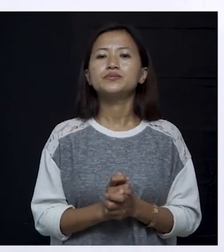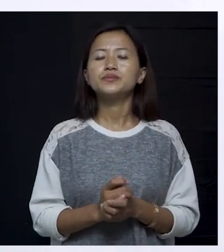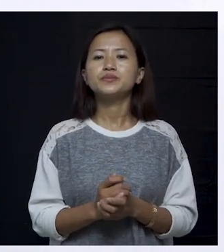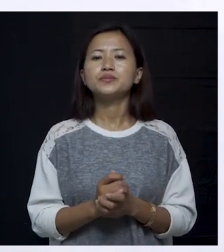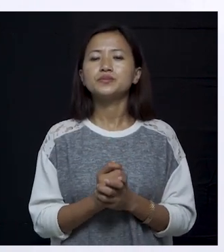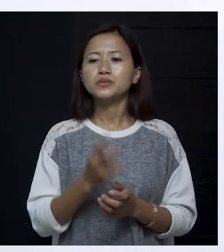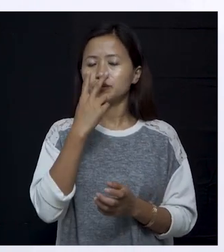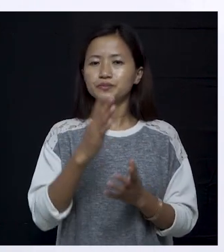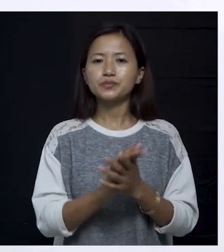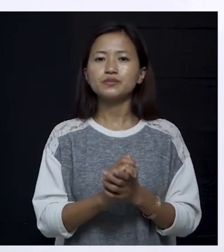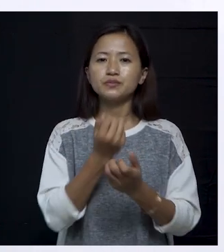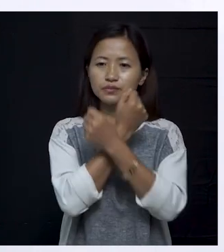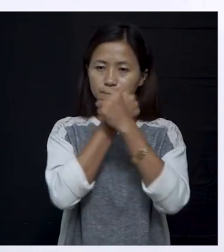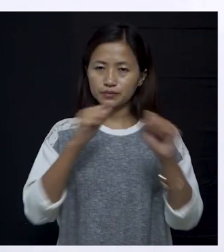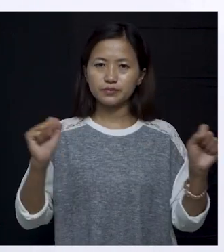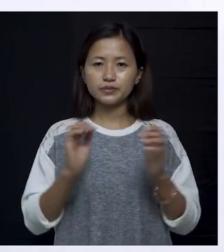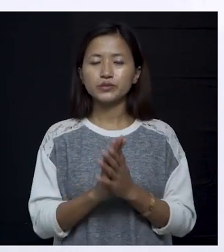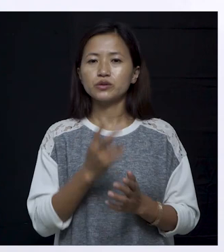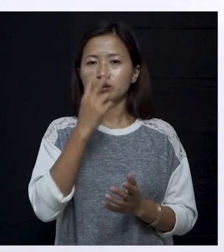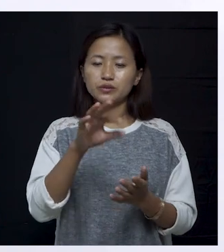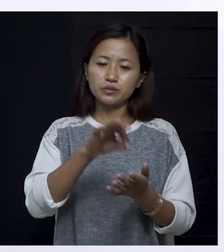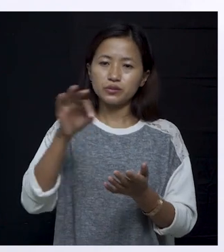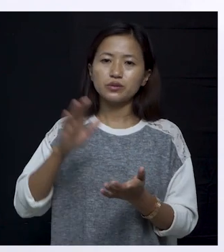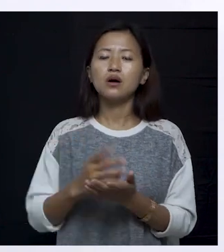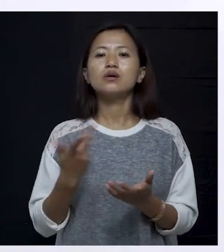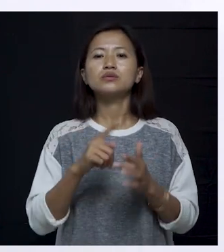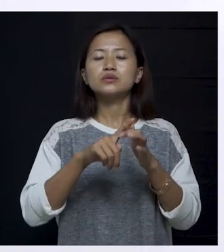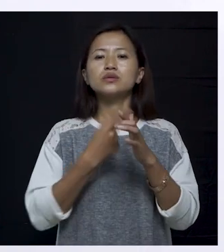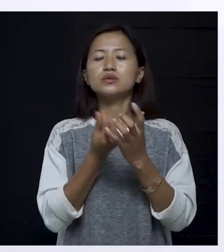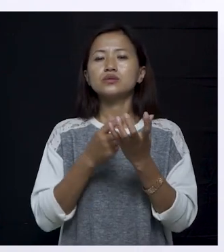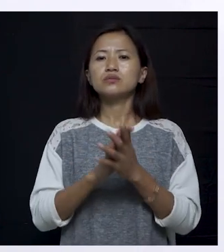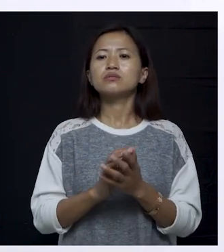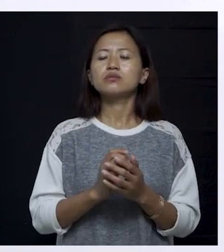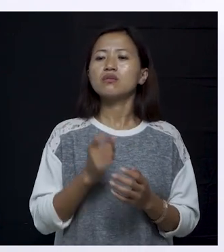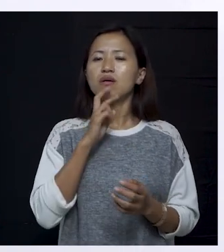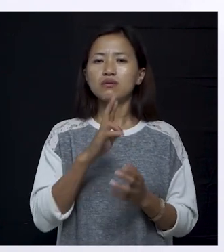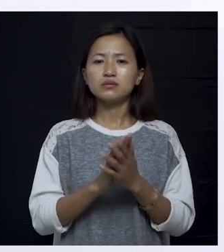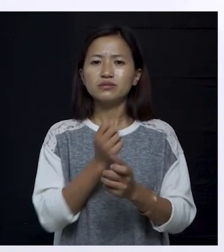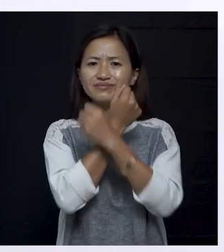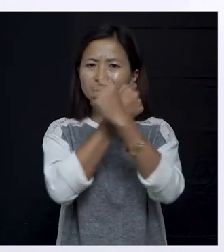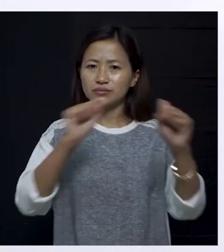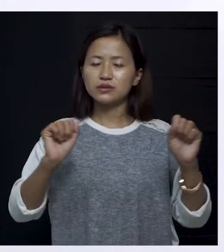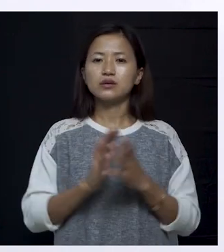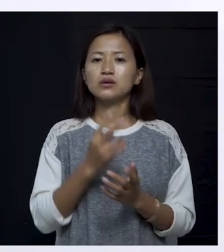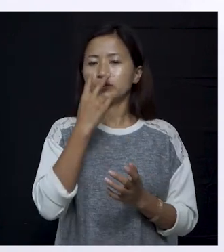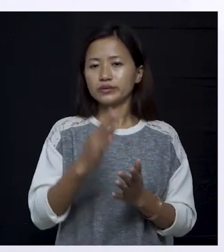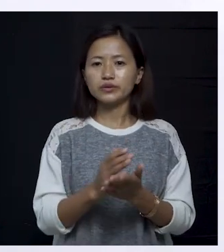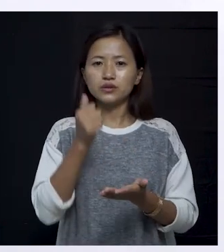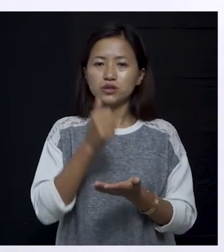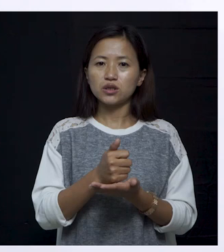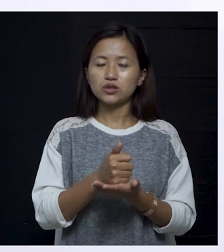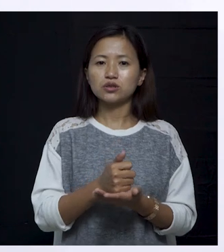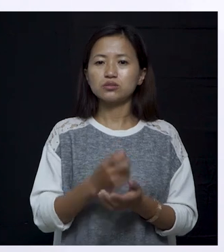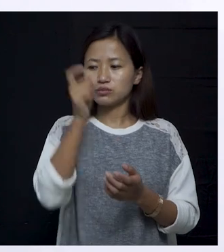look at the points, we can make out how the judiciaries are independent. That is, when you look at the judges, okay?